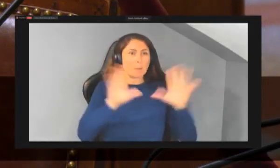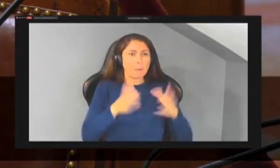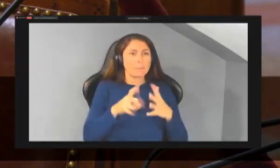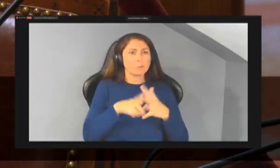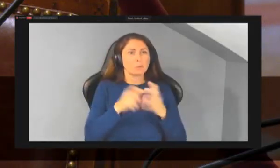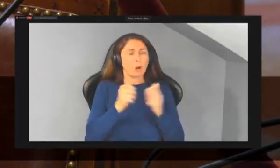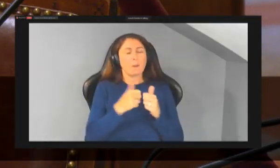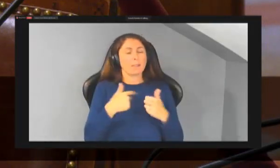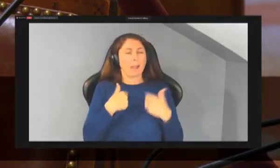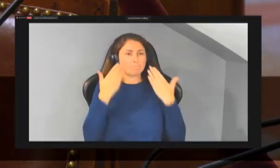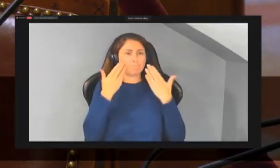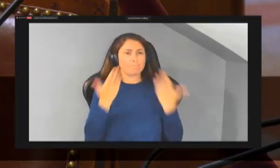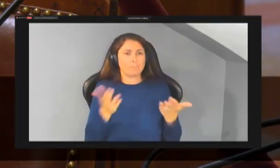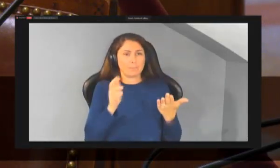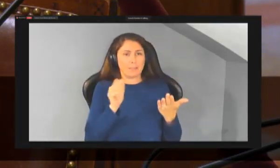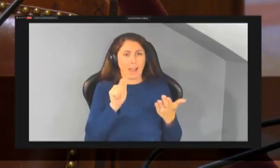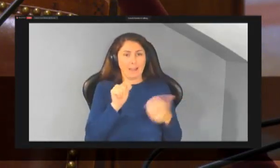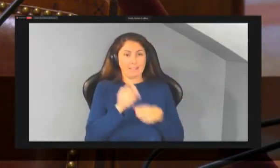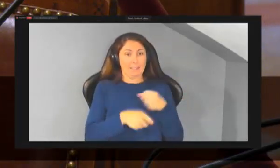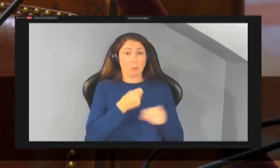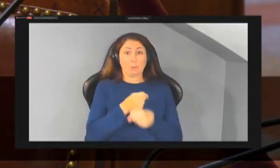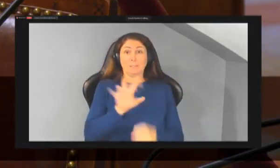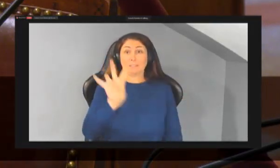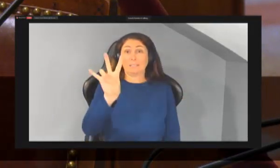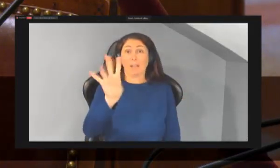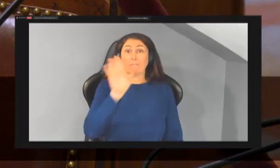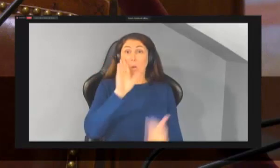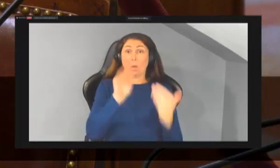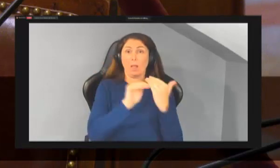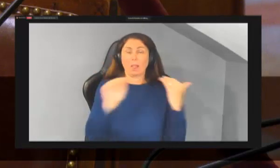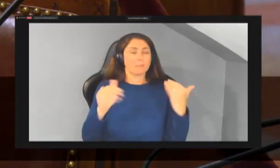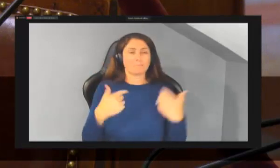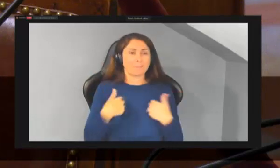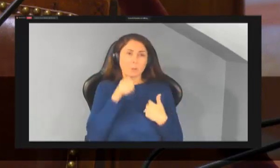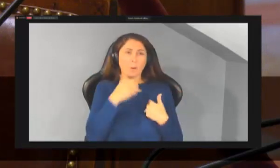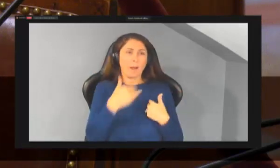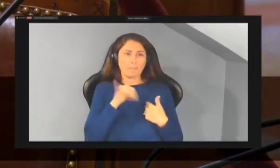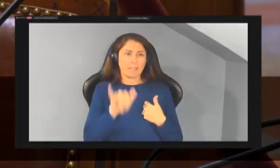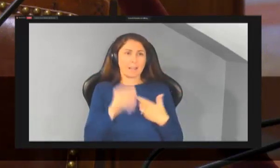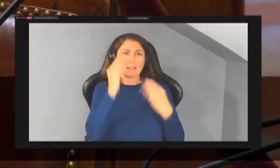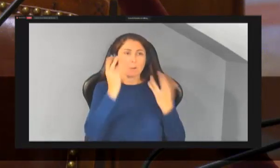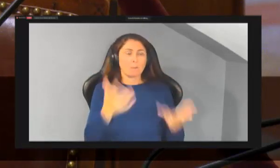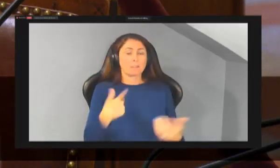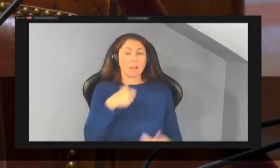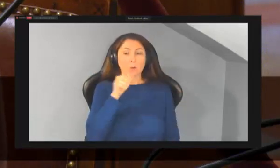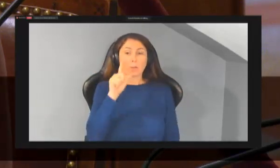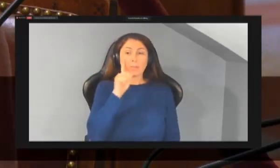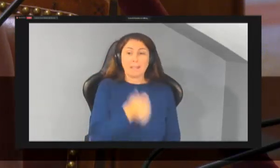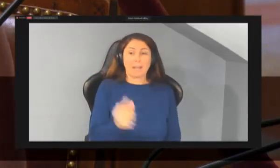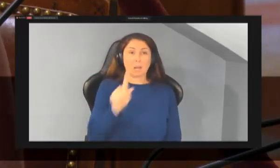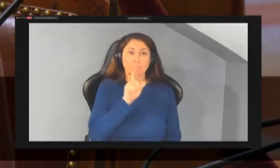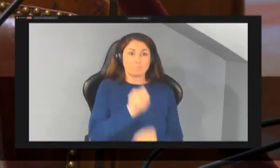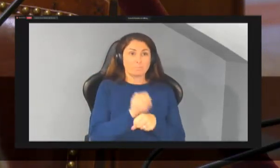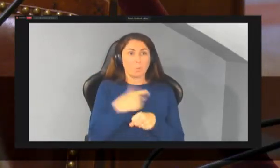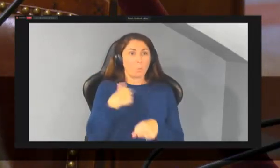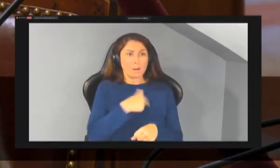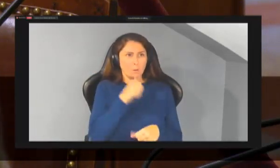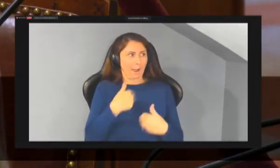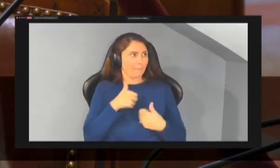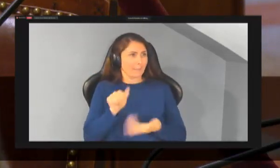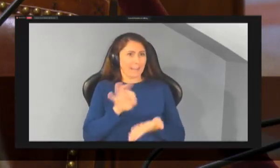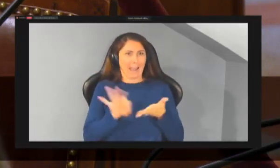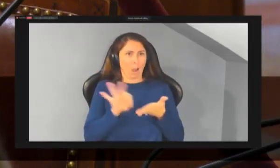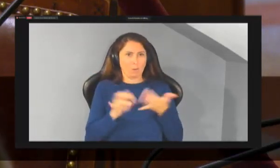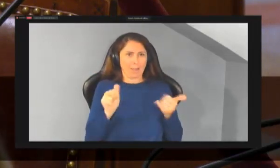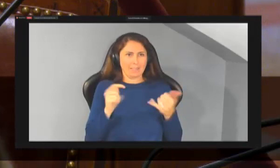to at year 7, it will even out. Unfortunately, I don't have that information. And I don't think that anyone really does since we don't even have a count at this time.